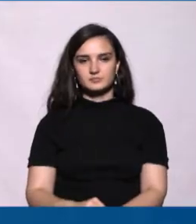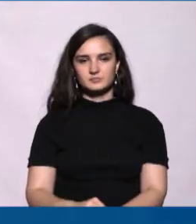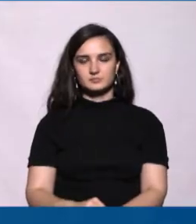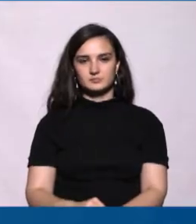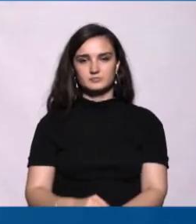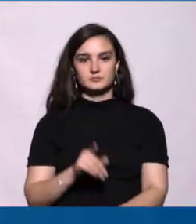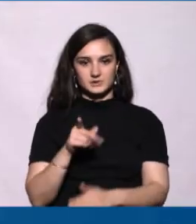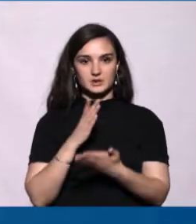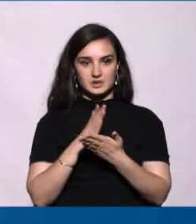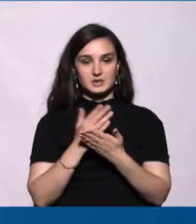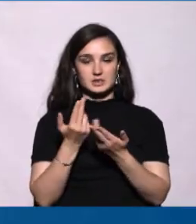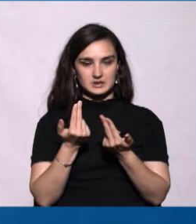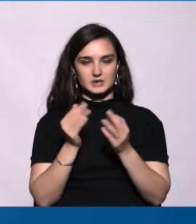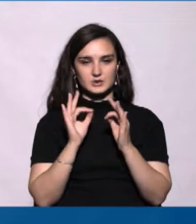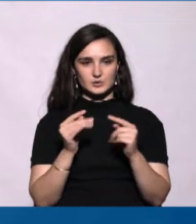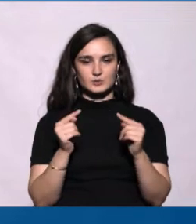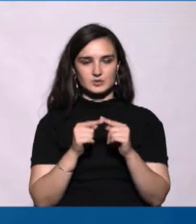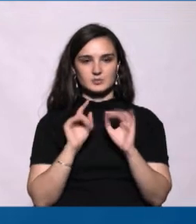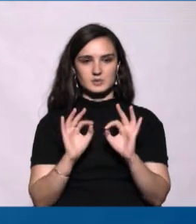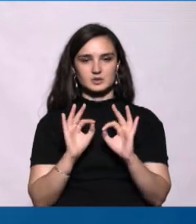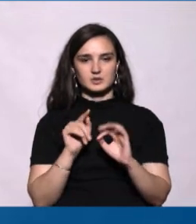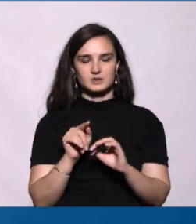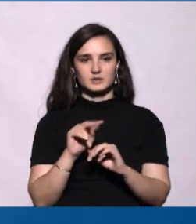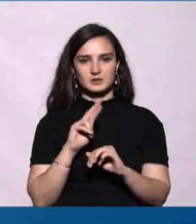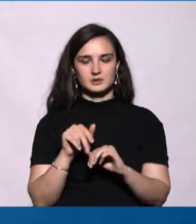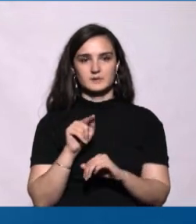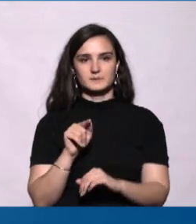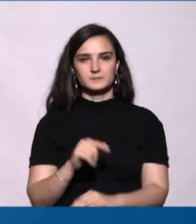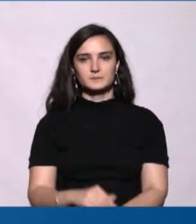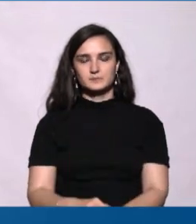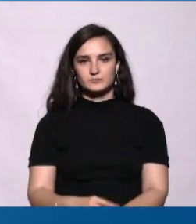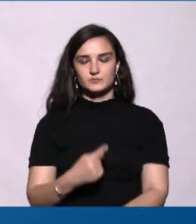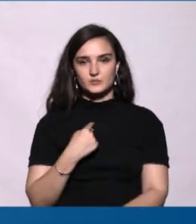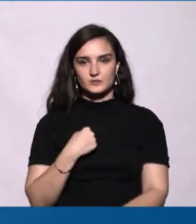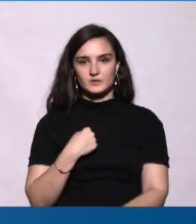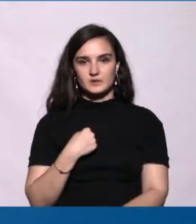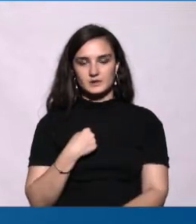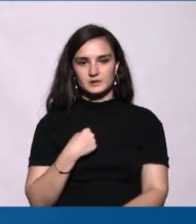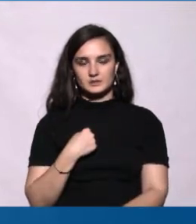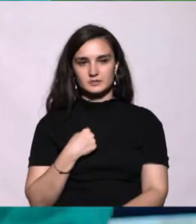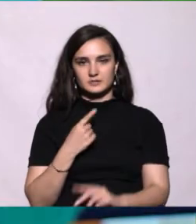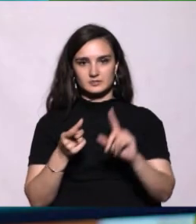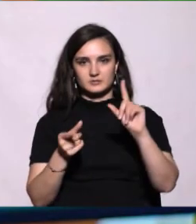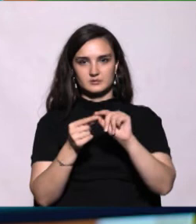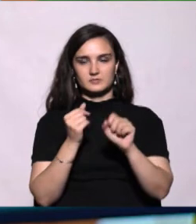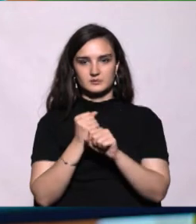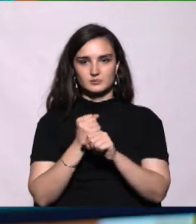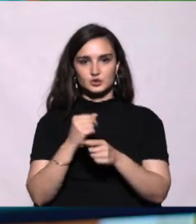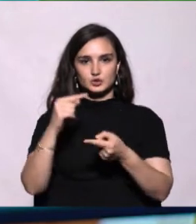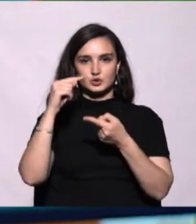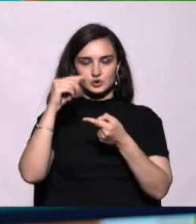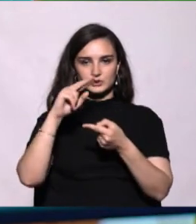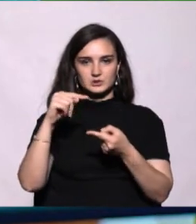Here it is. Yes, you're right. And we match in this way. Capital